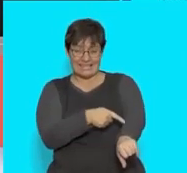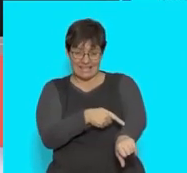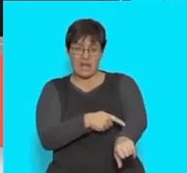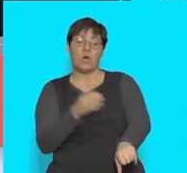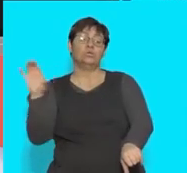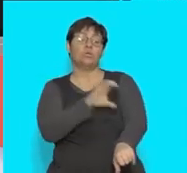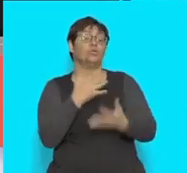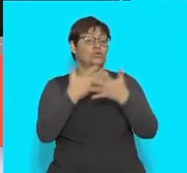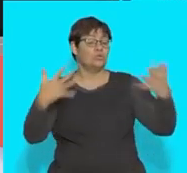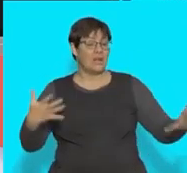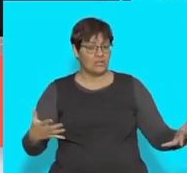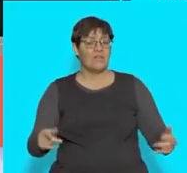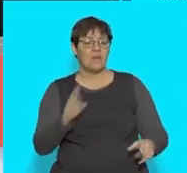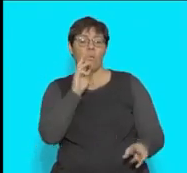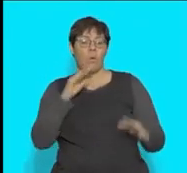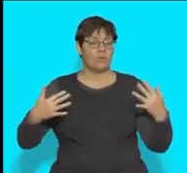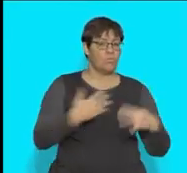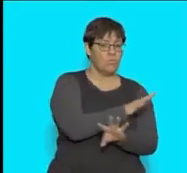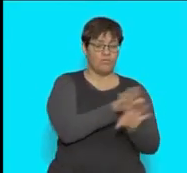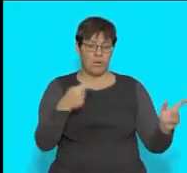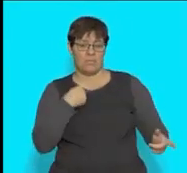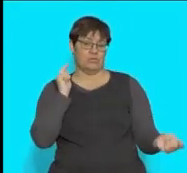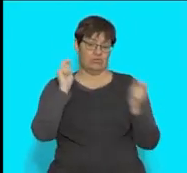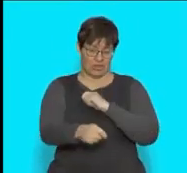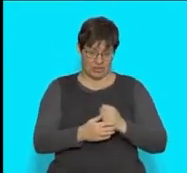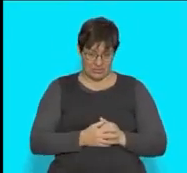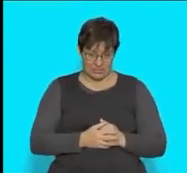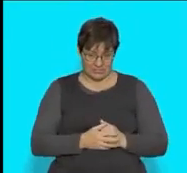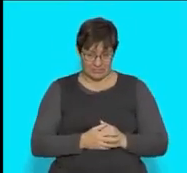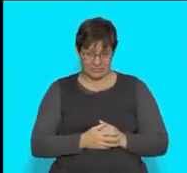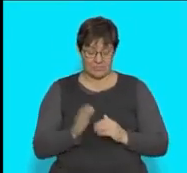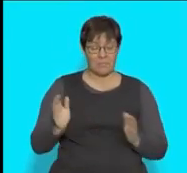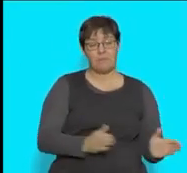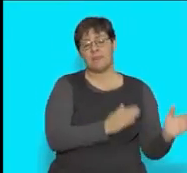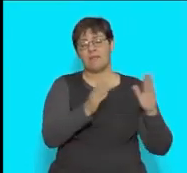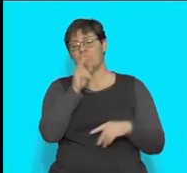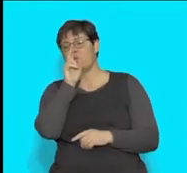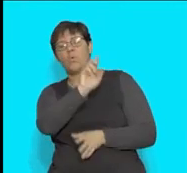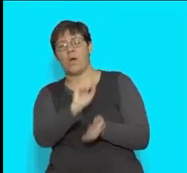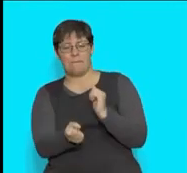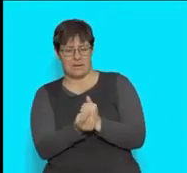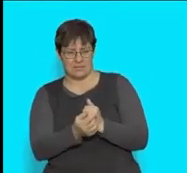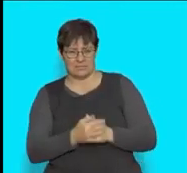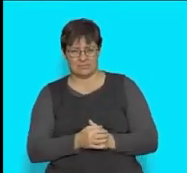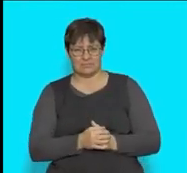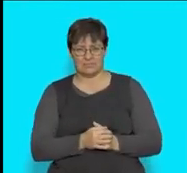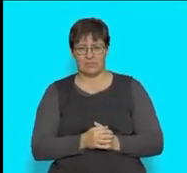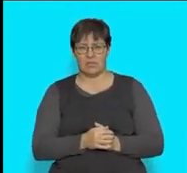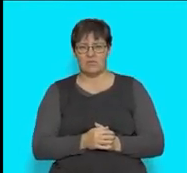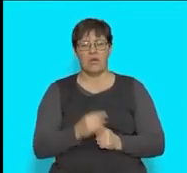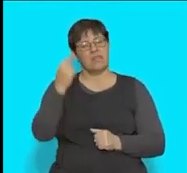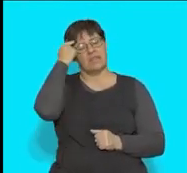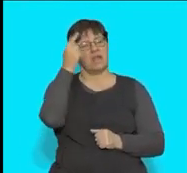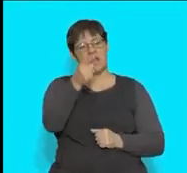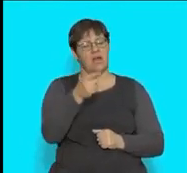how water moves around. Okay, so if we have a look at like this, so what happens is, okay, so imagine